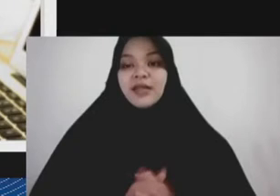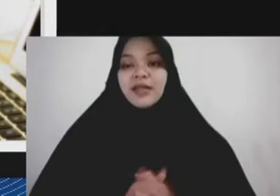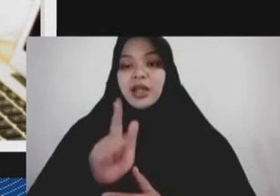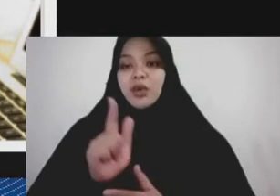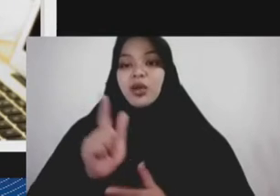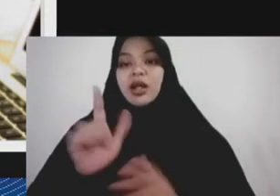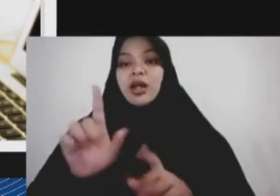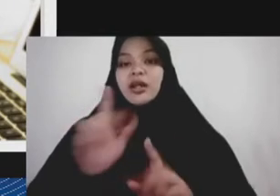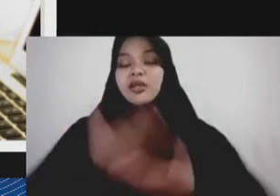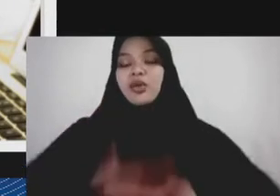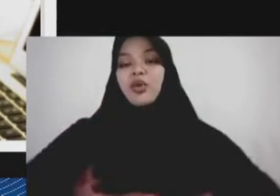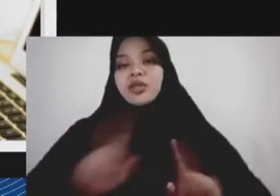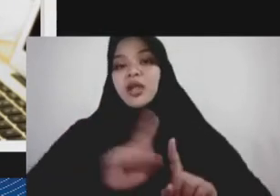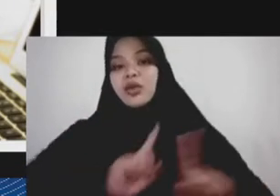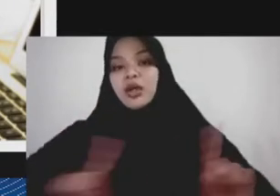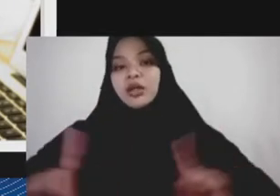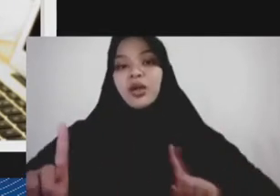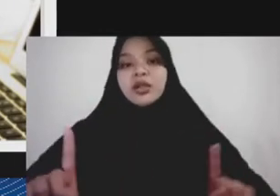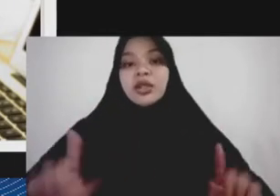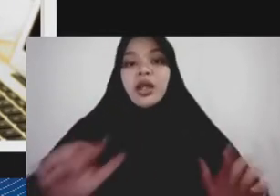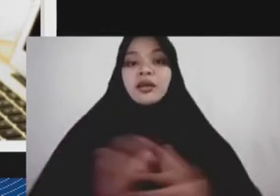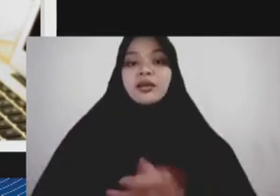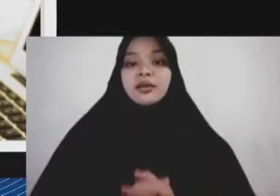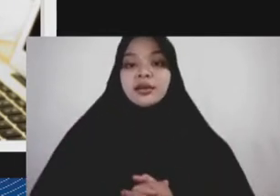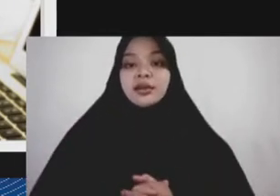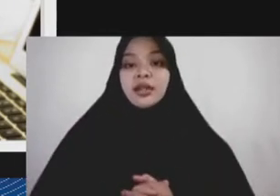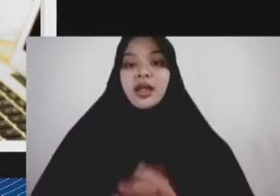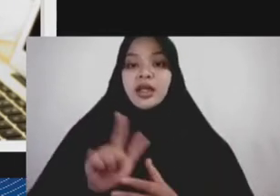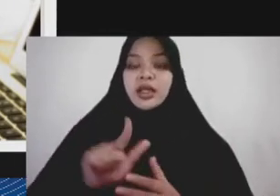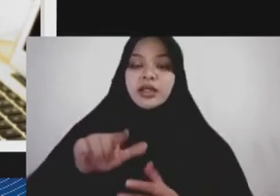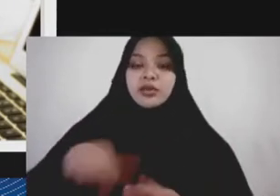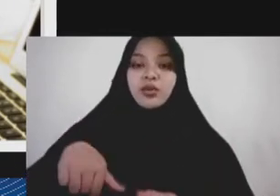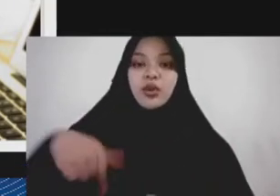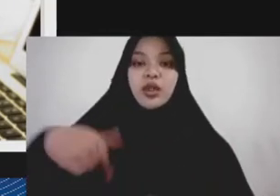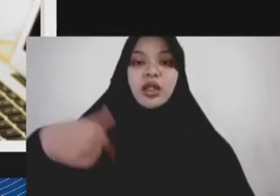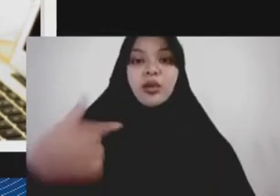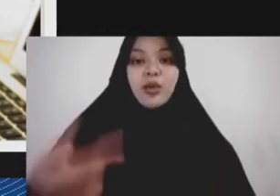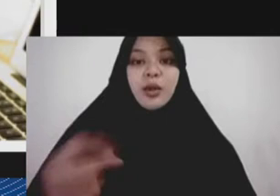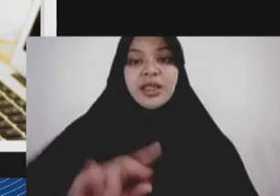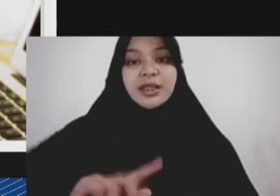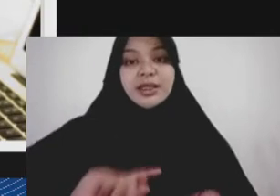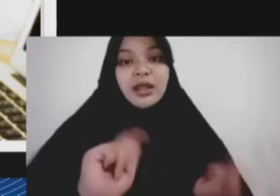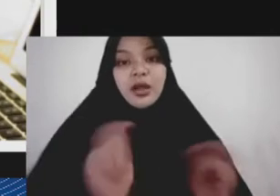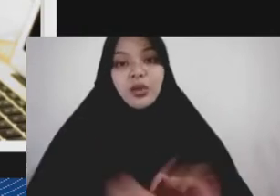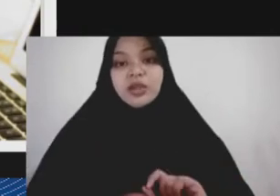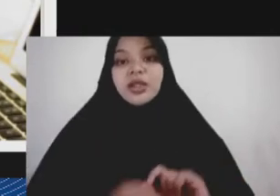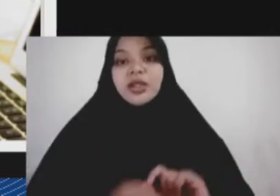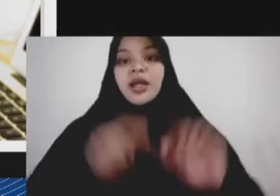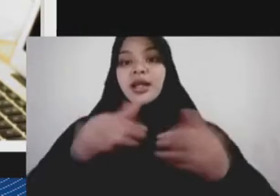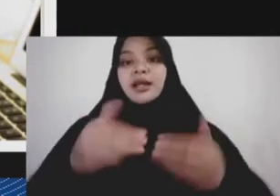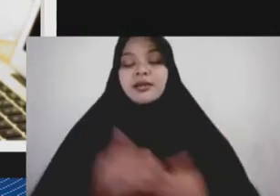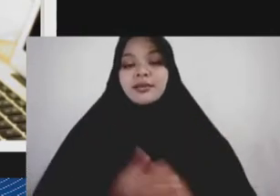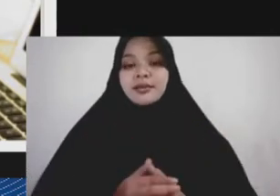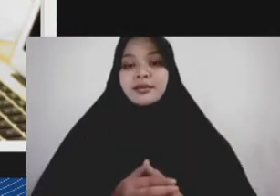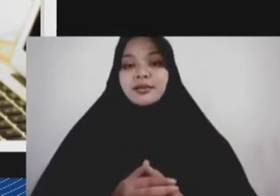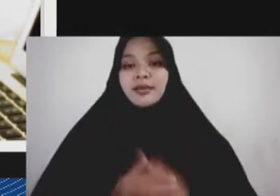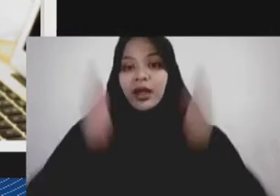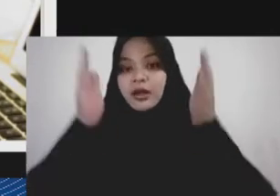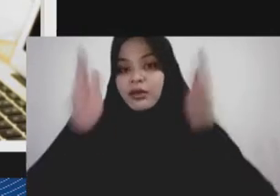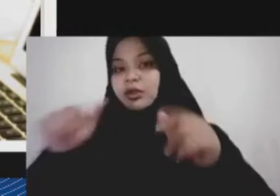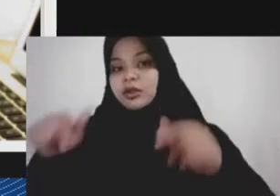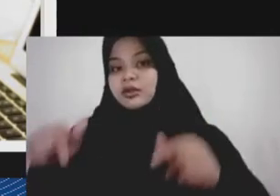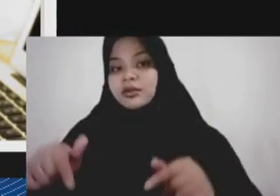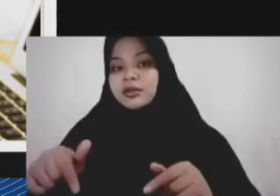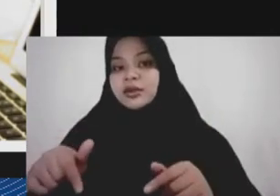distancing on women and girls. There is going to be a huge gap around literacy for boys and girls that have